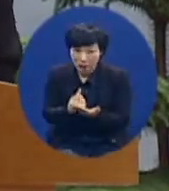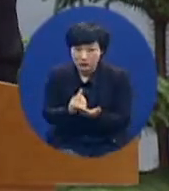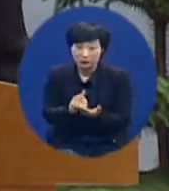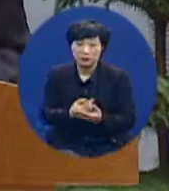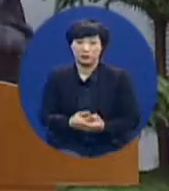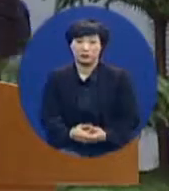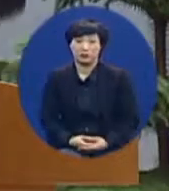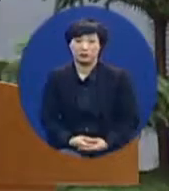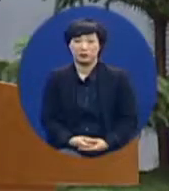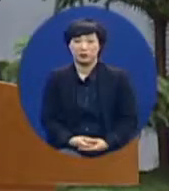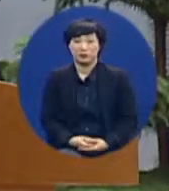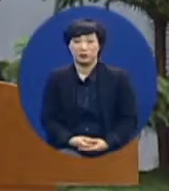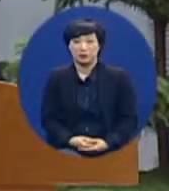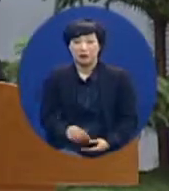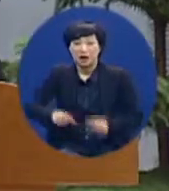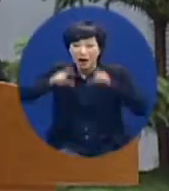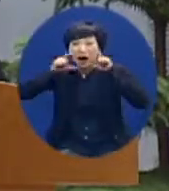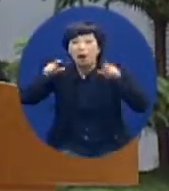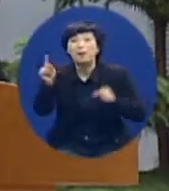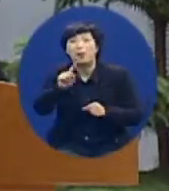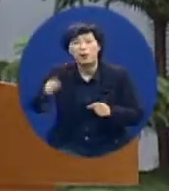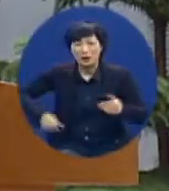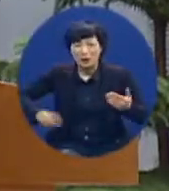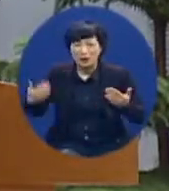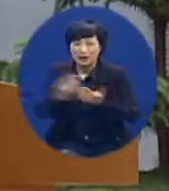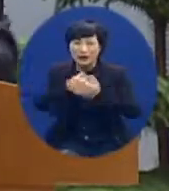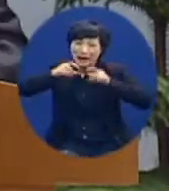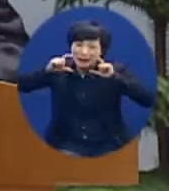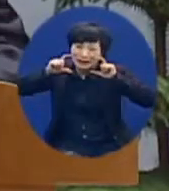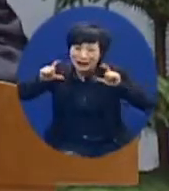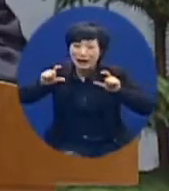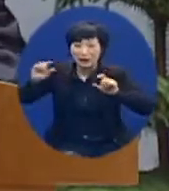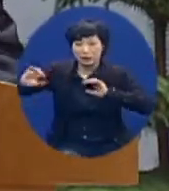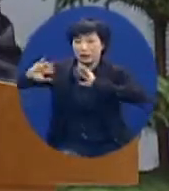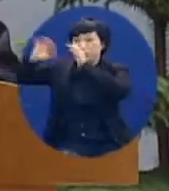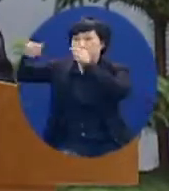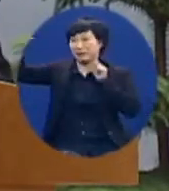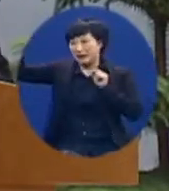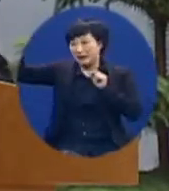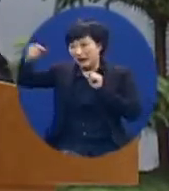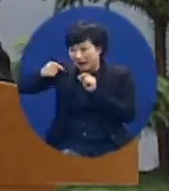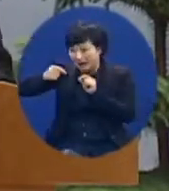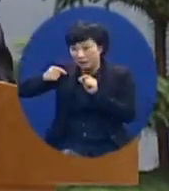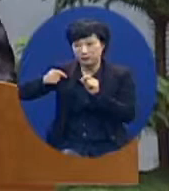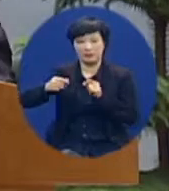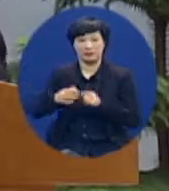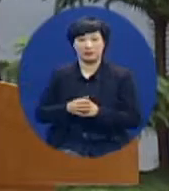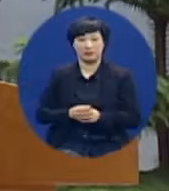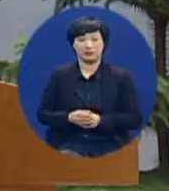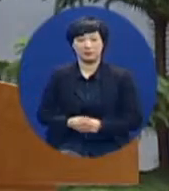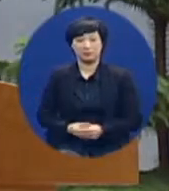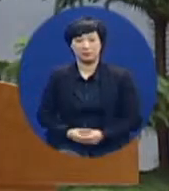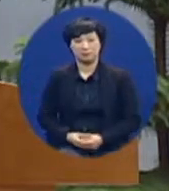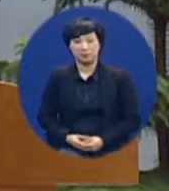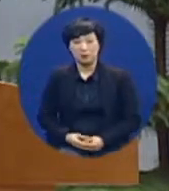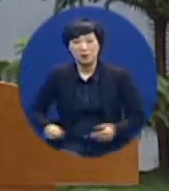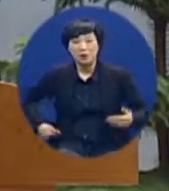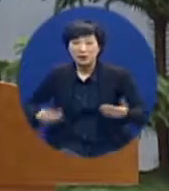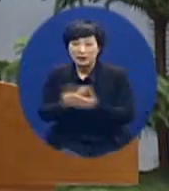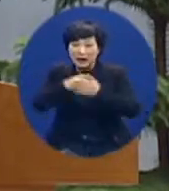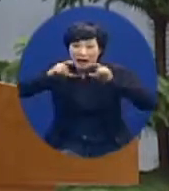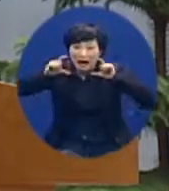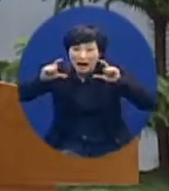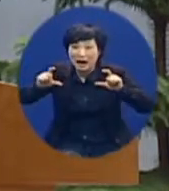save us from these miserable circumstances and said, Repent, for the kingdom of heaven is near.